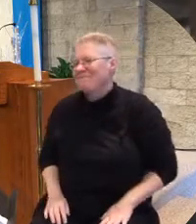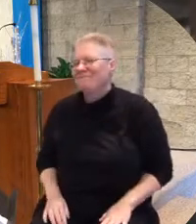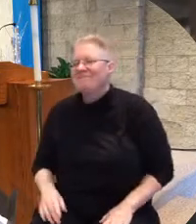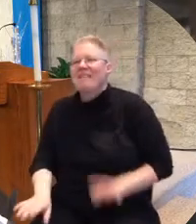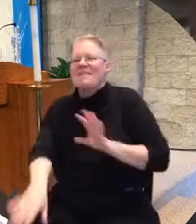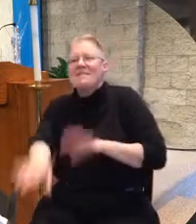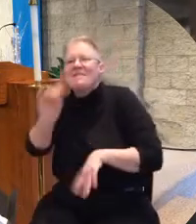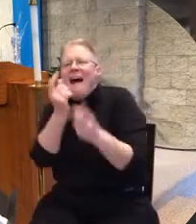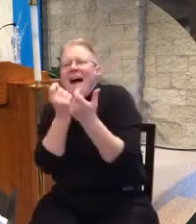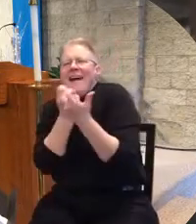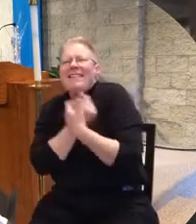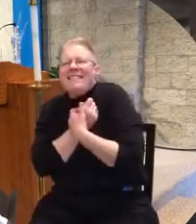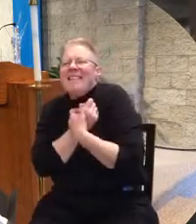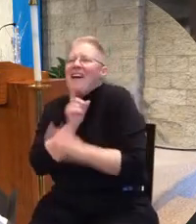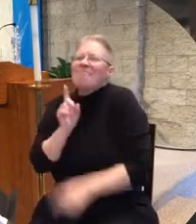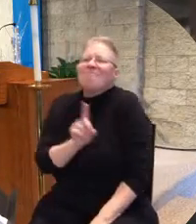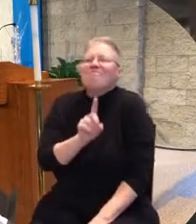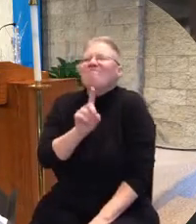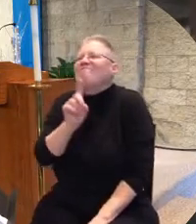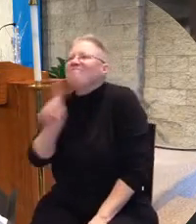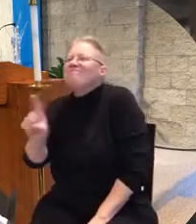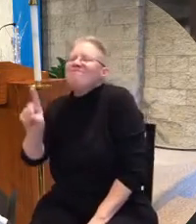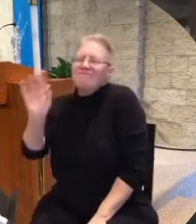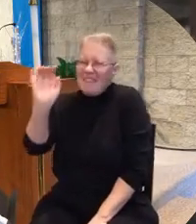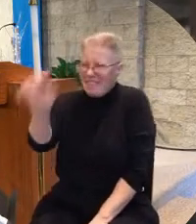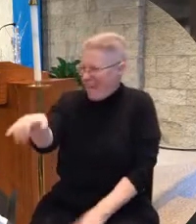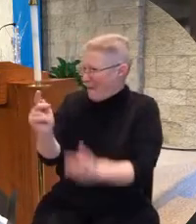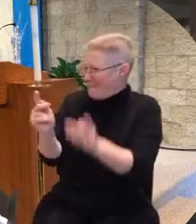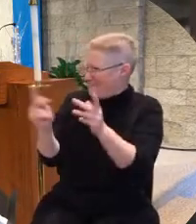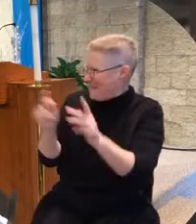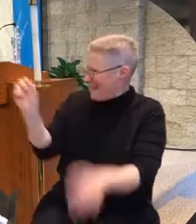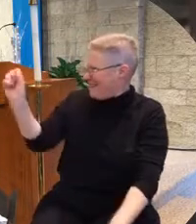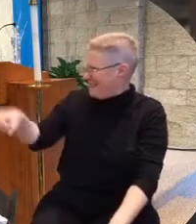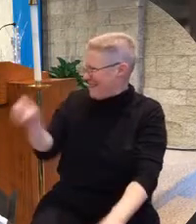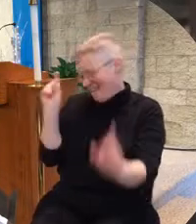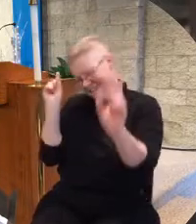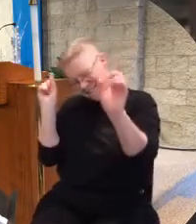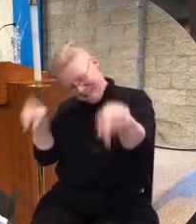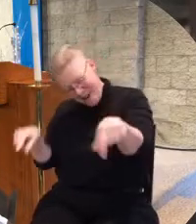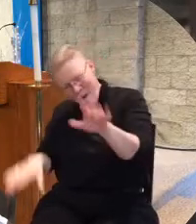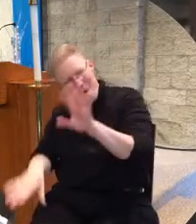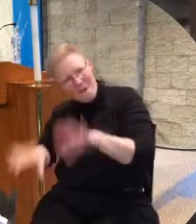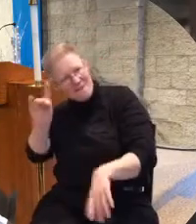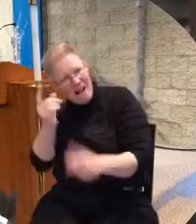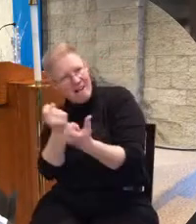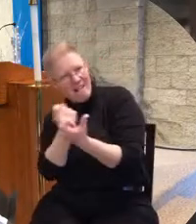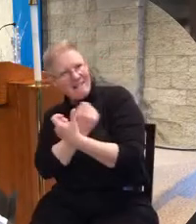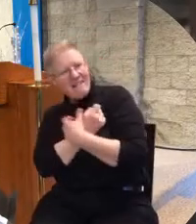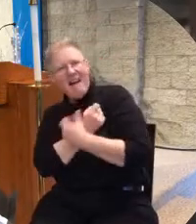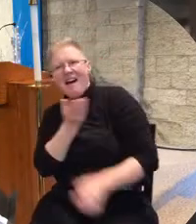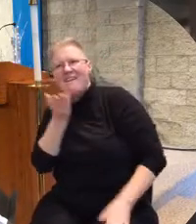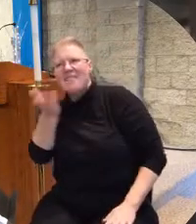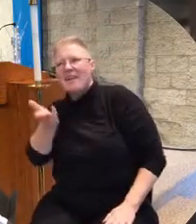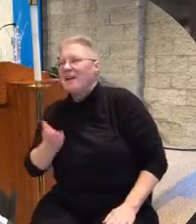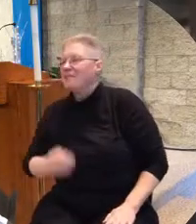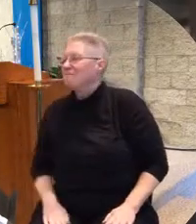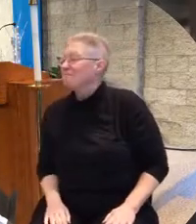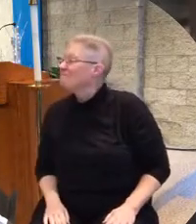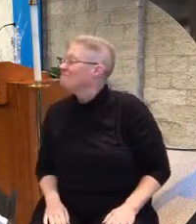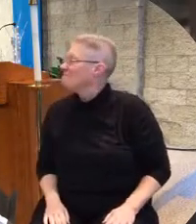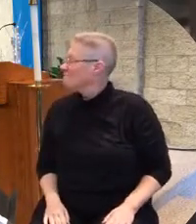go where the love is. Yeah, go, go where the love